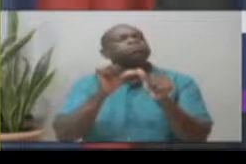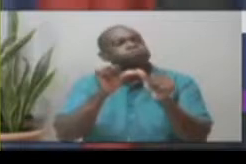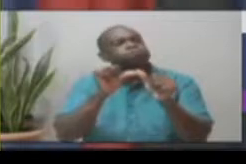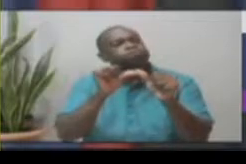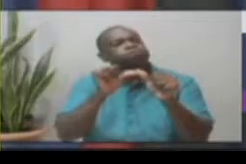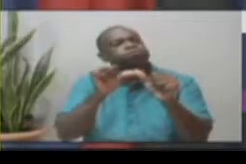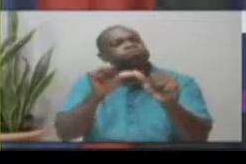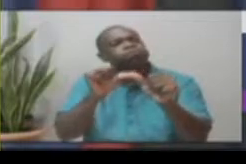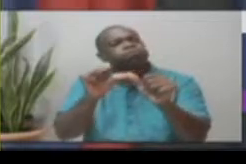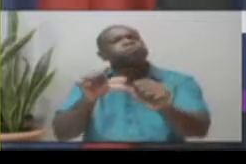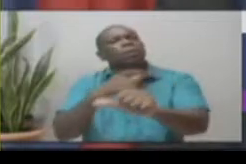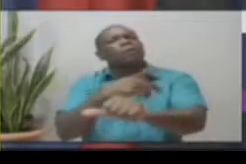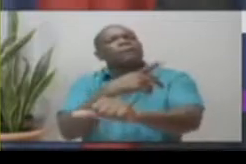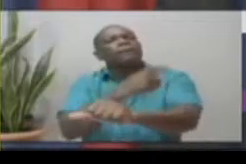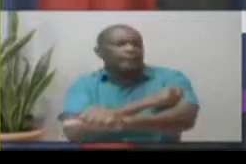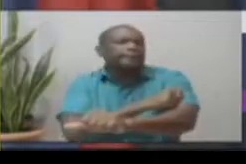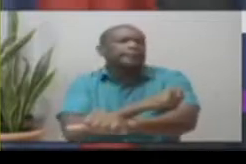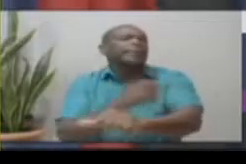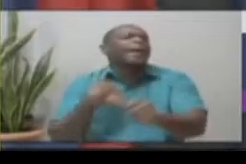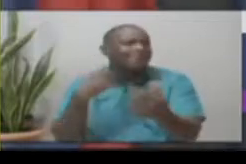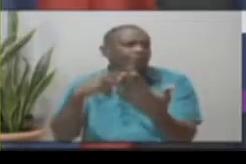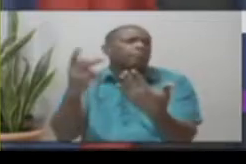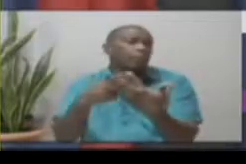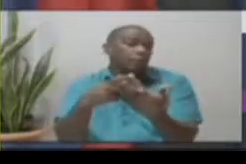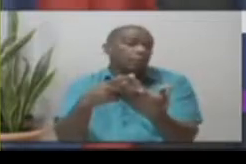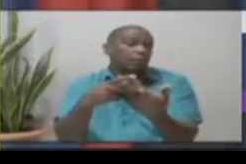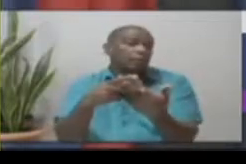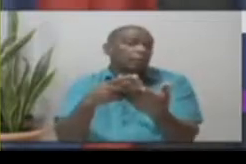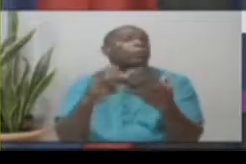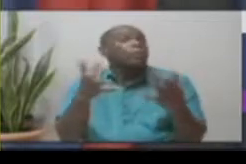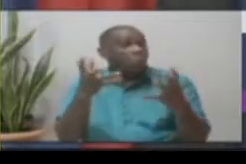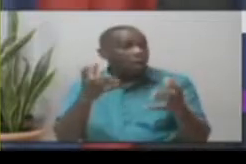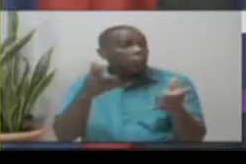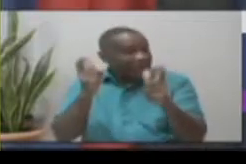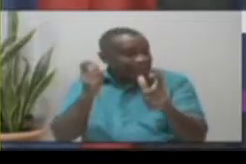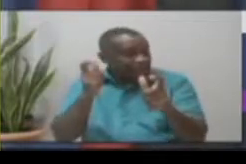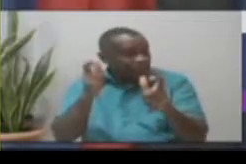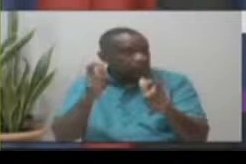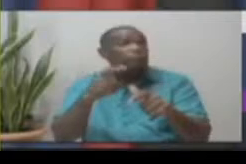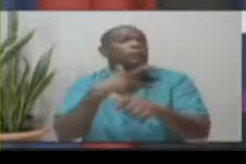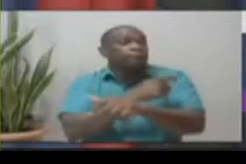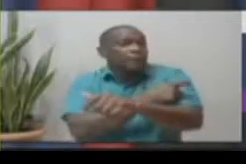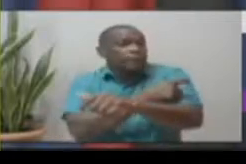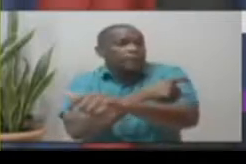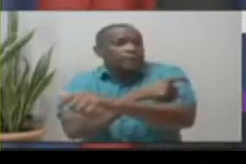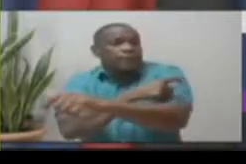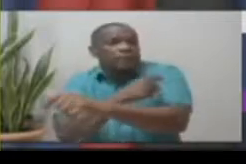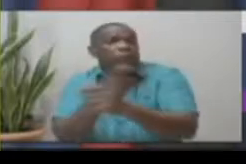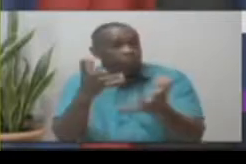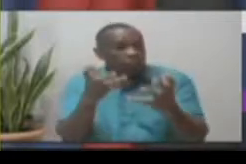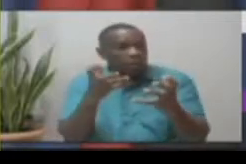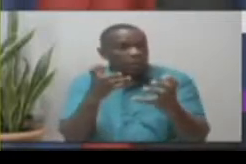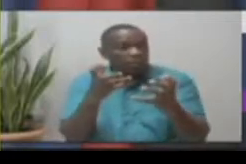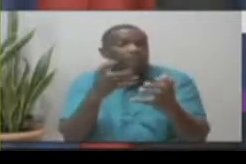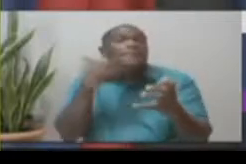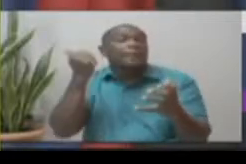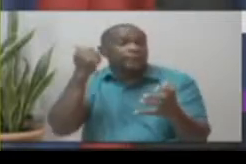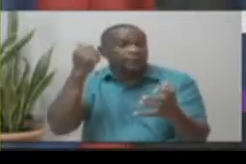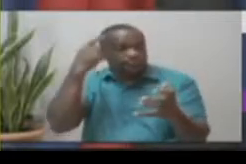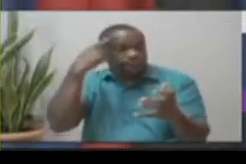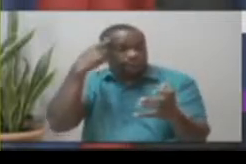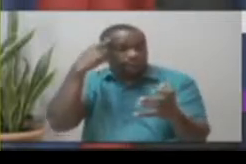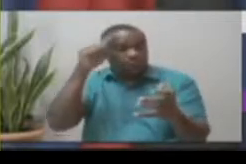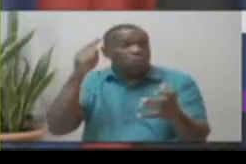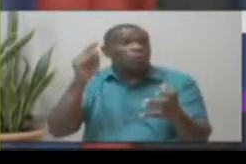vaccination, because the quicker we get these vaccines into people's arms, the better for the population. And